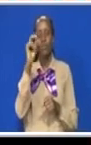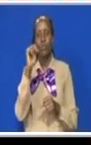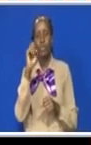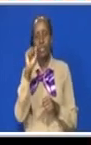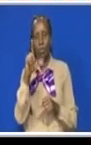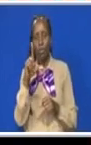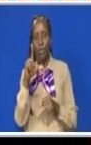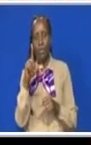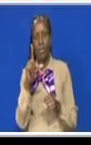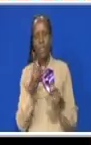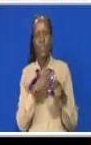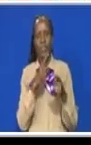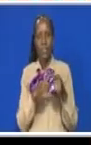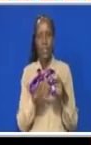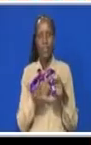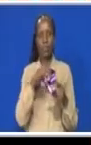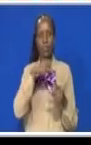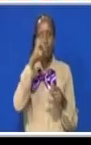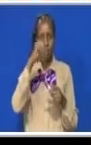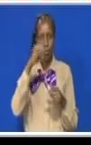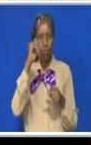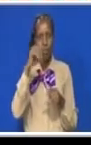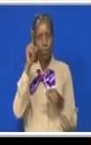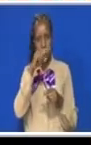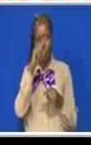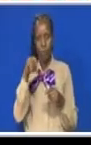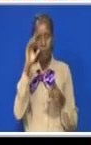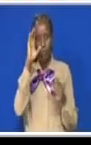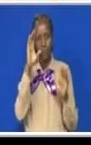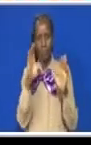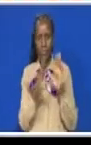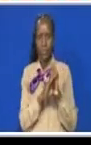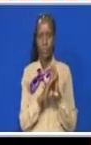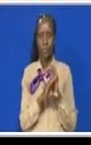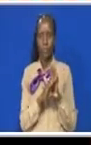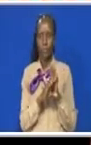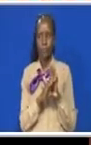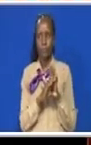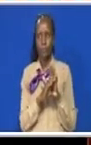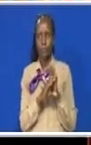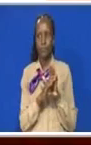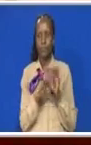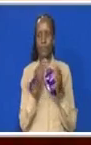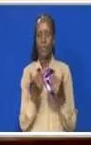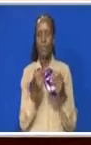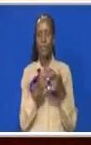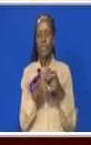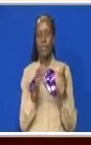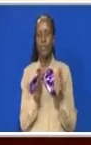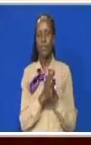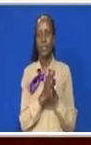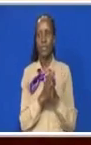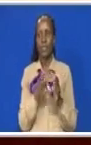transverse, you'll end up drawing the wrong image. So let me start with one. Let me start